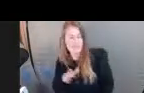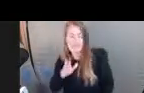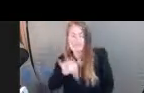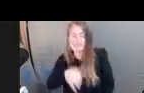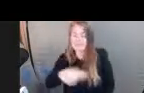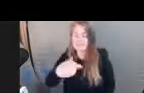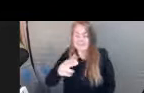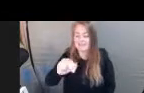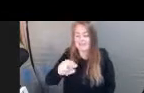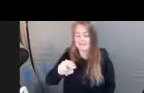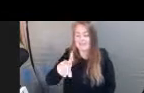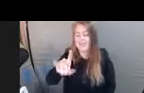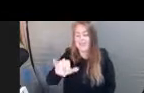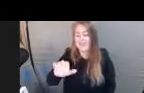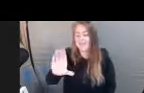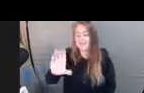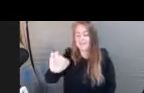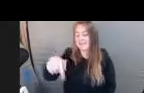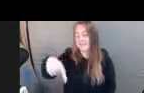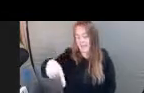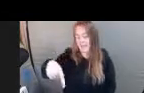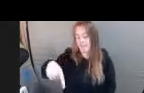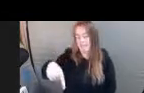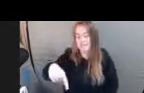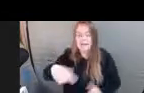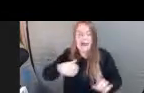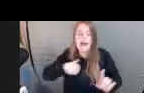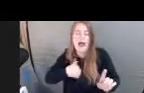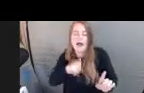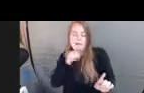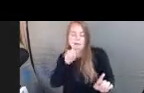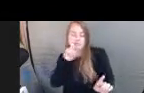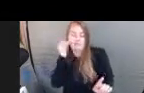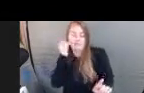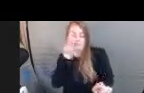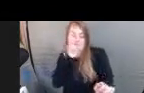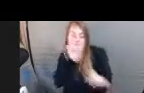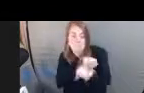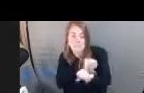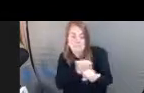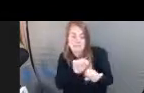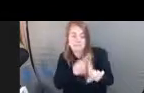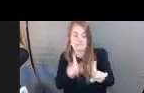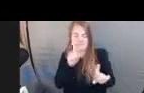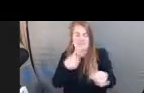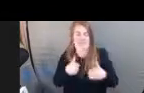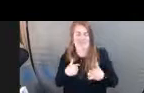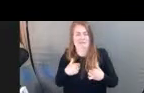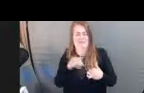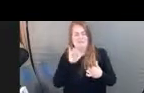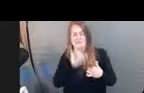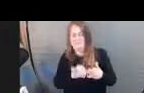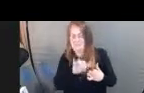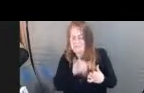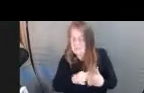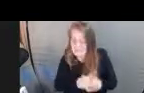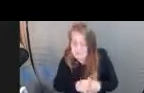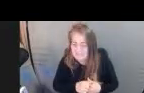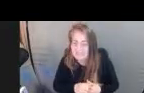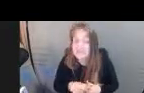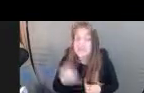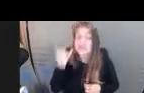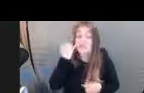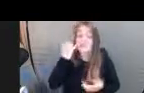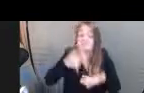handicap? Now, I don't know if that origin is true, but when I heard that, it really struck me. Even if the origins of the